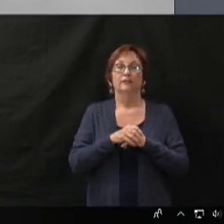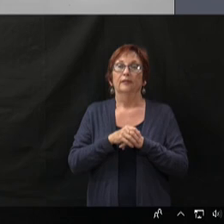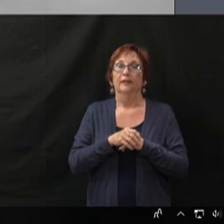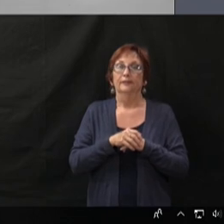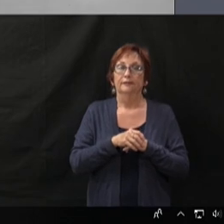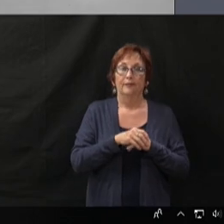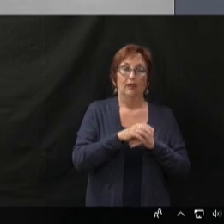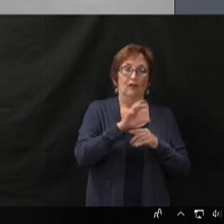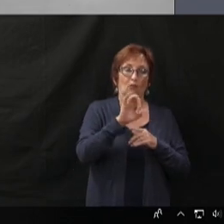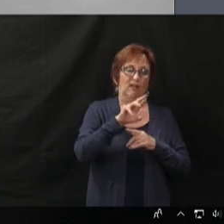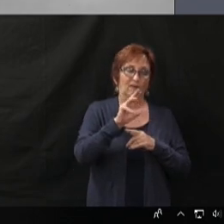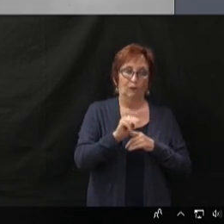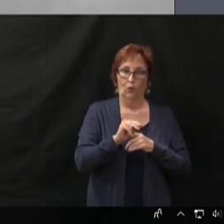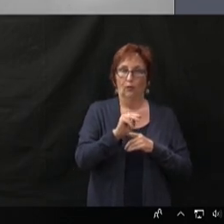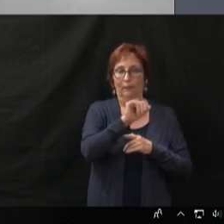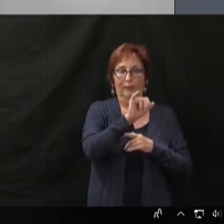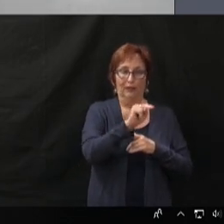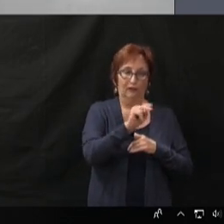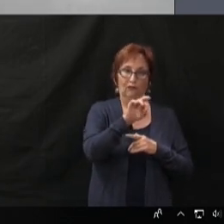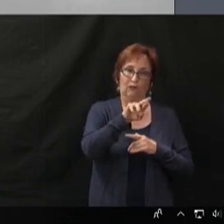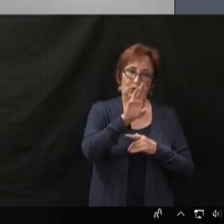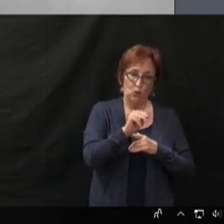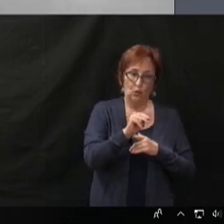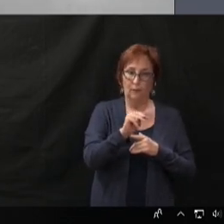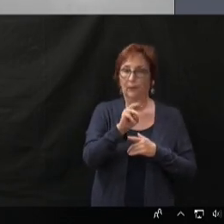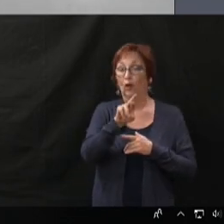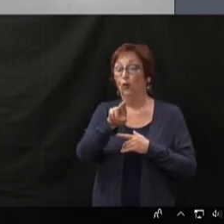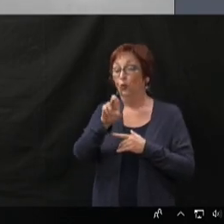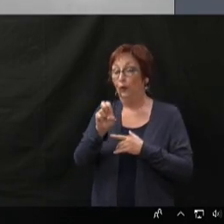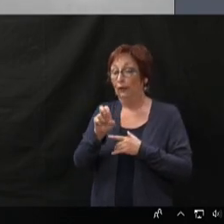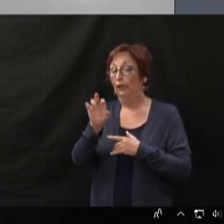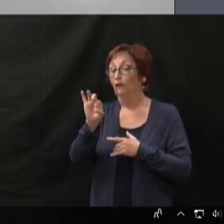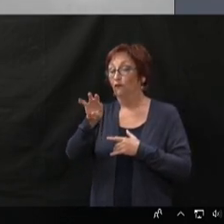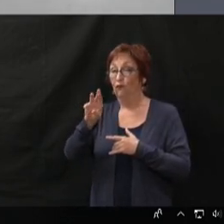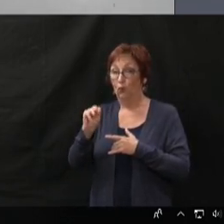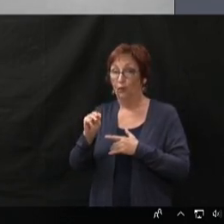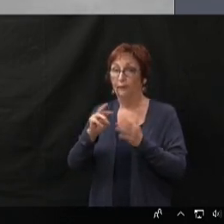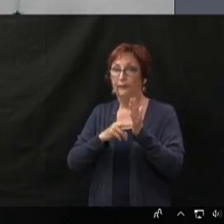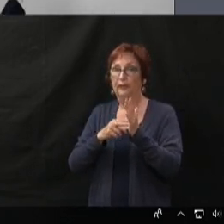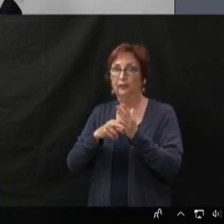inform and reform. Reform is to shape again.